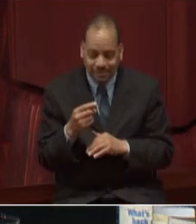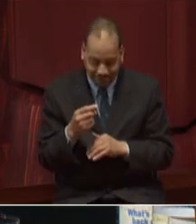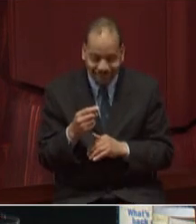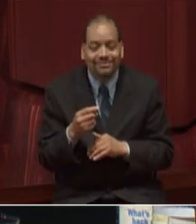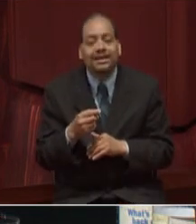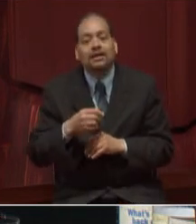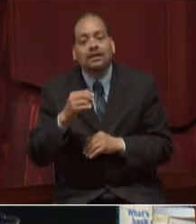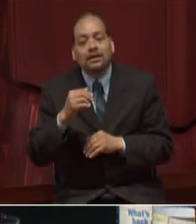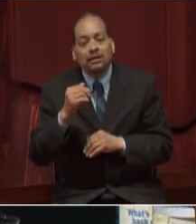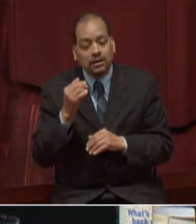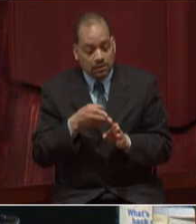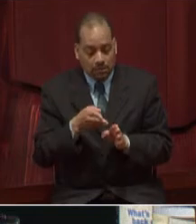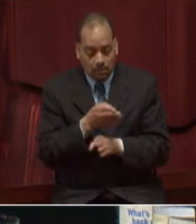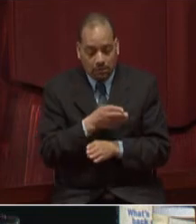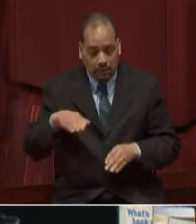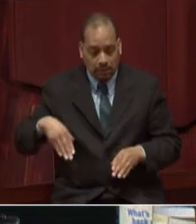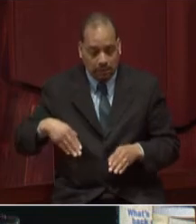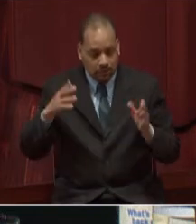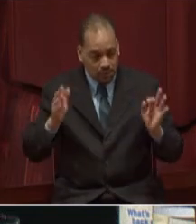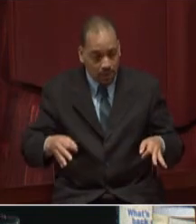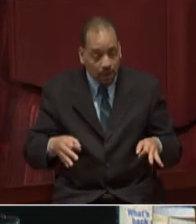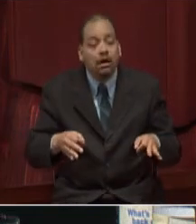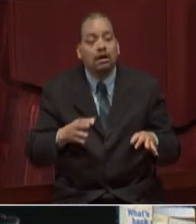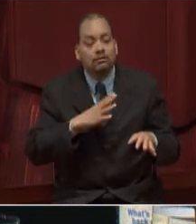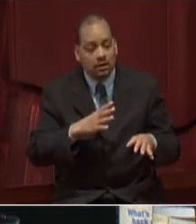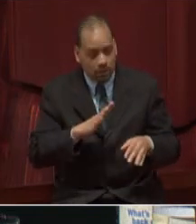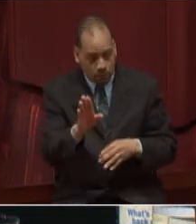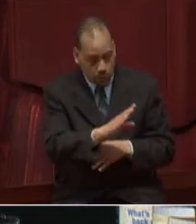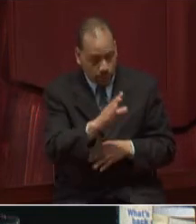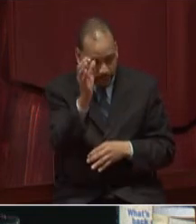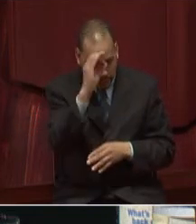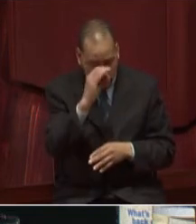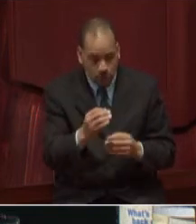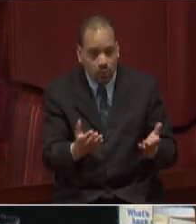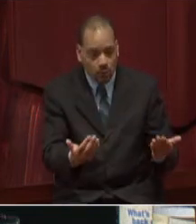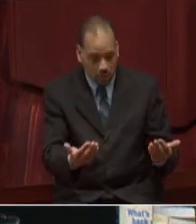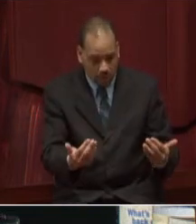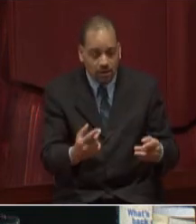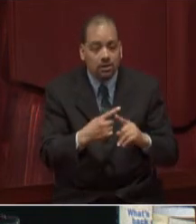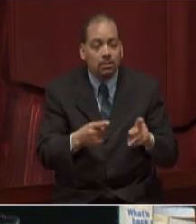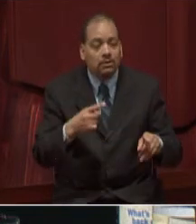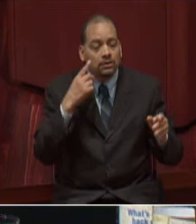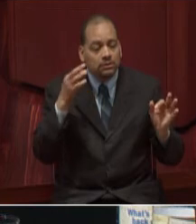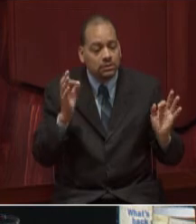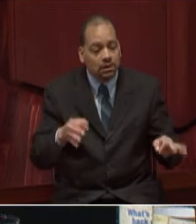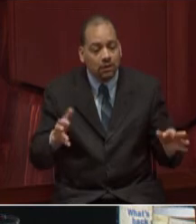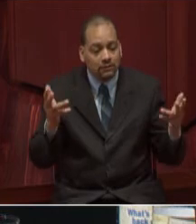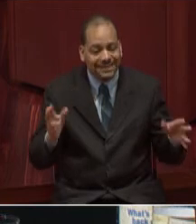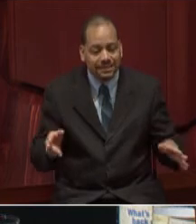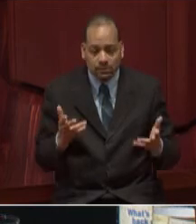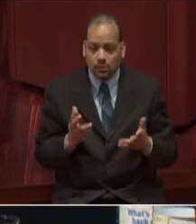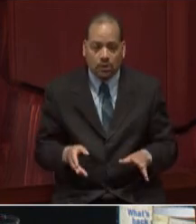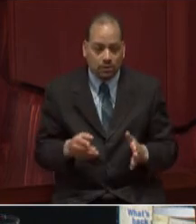neither leaking nor, and if you feel really strongly, you resign. When I first was interviewed by Kissinger to join the staff, that's what he talked